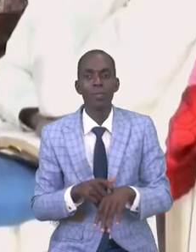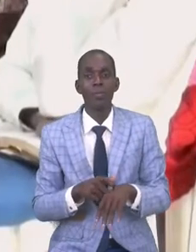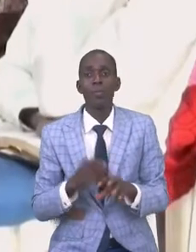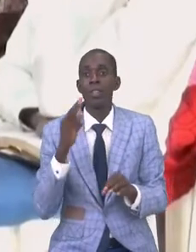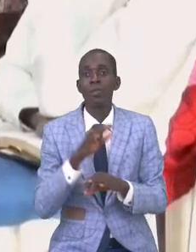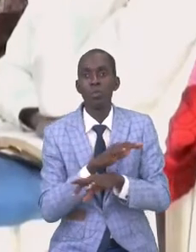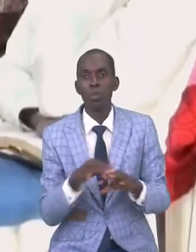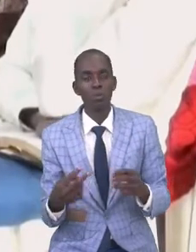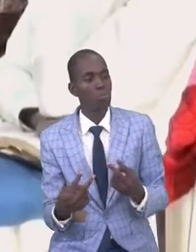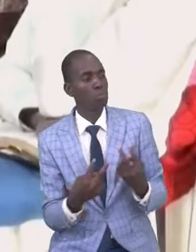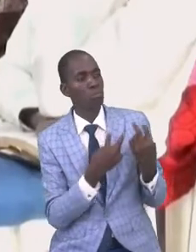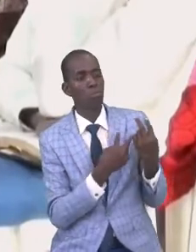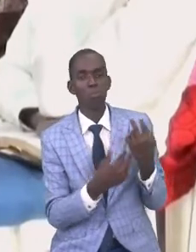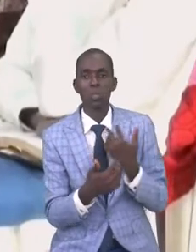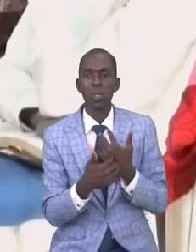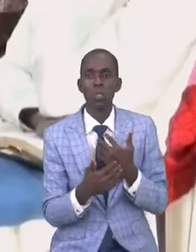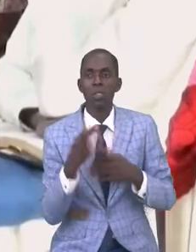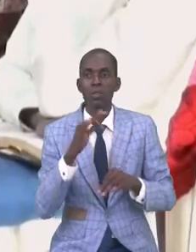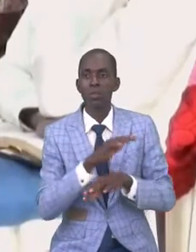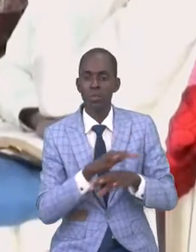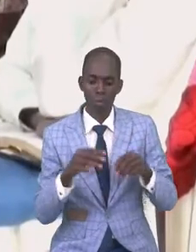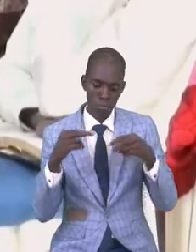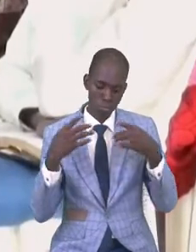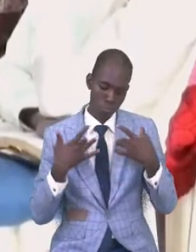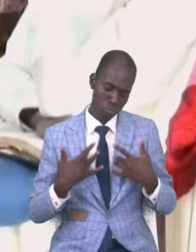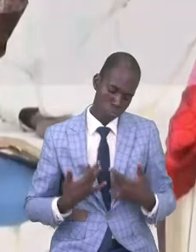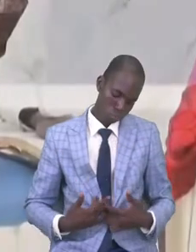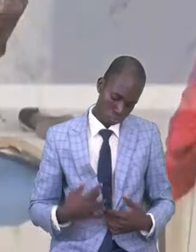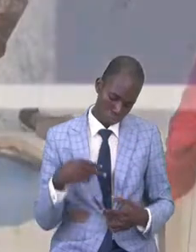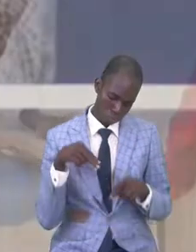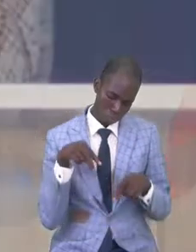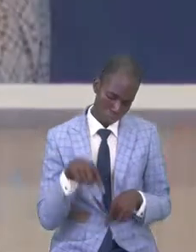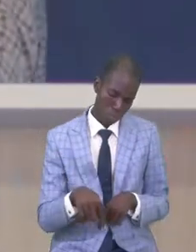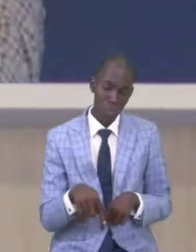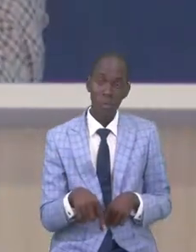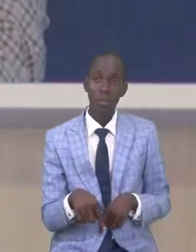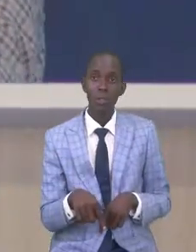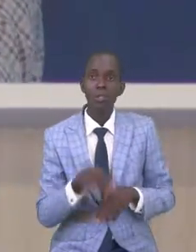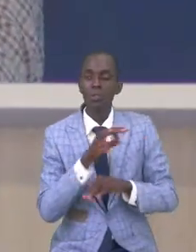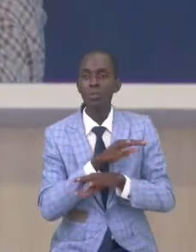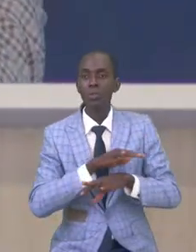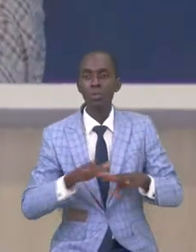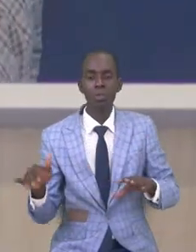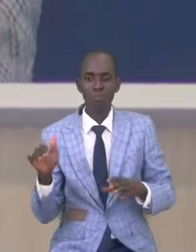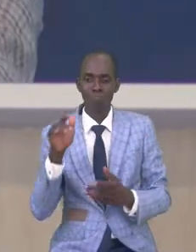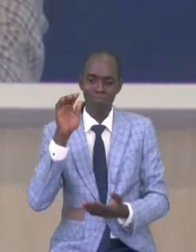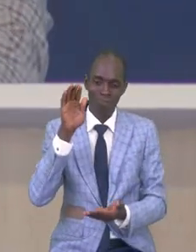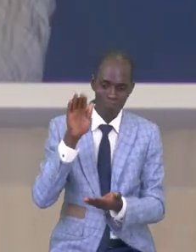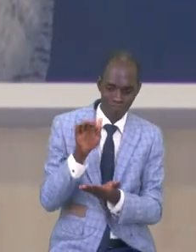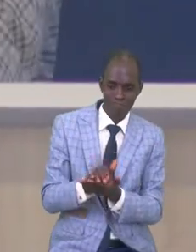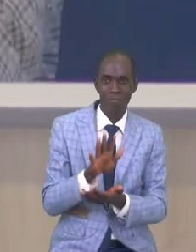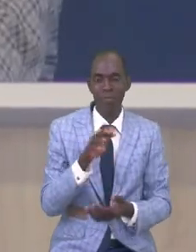look back, if you don't look down, if you don't depreciate yourself, and you